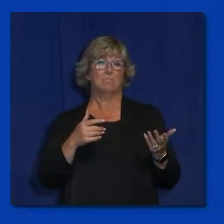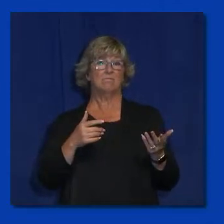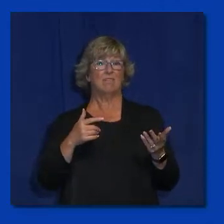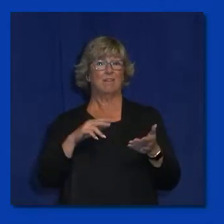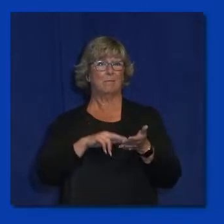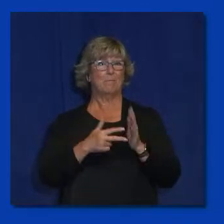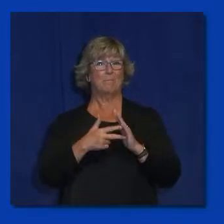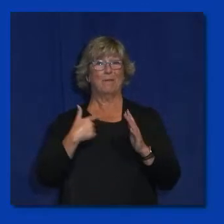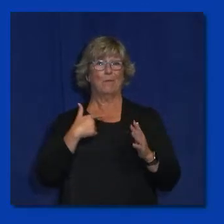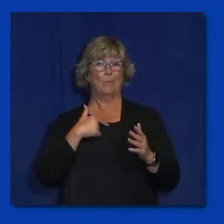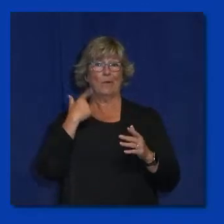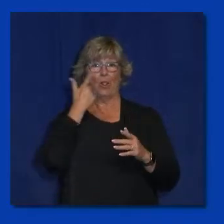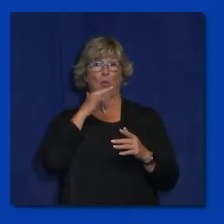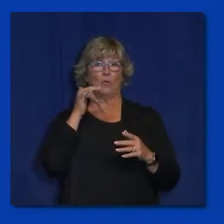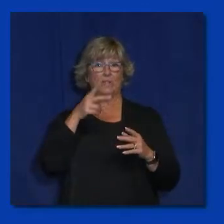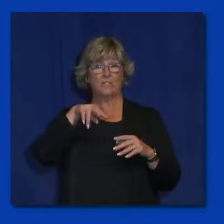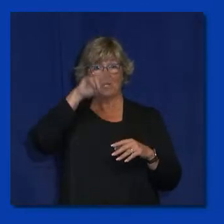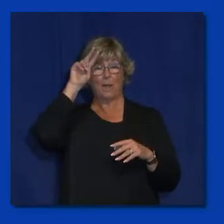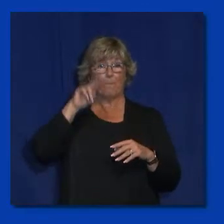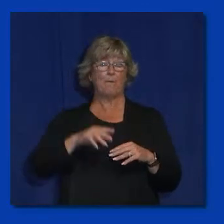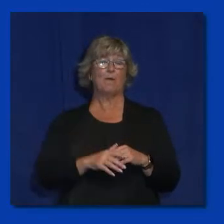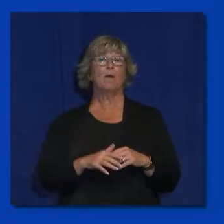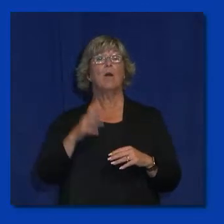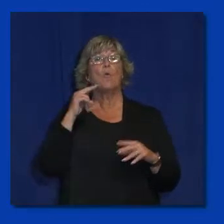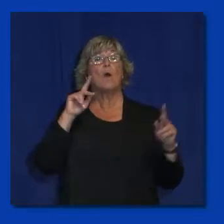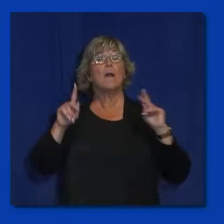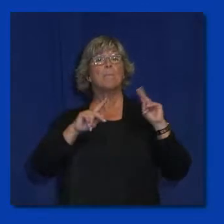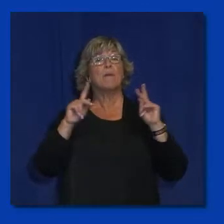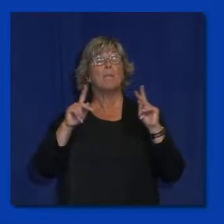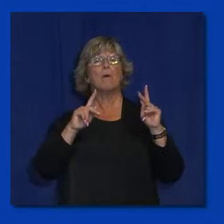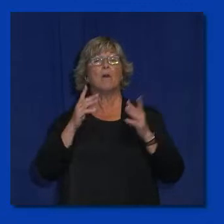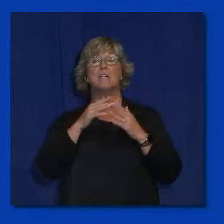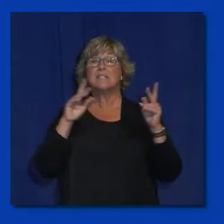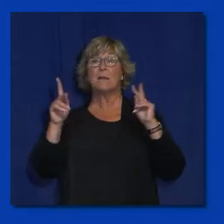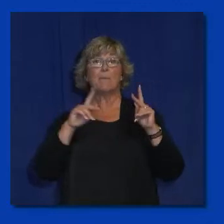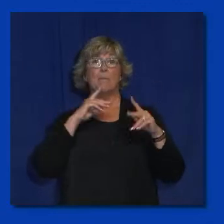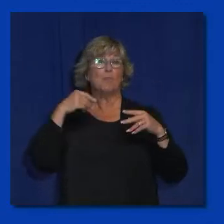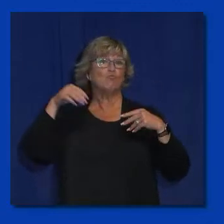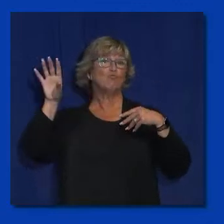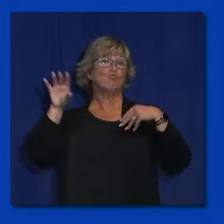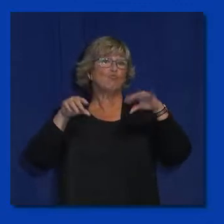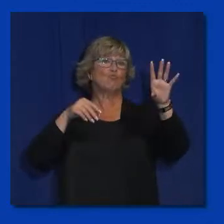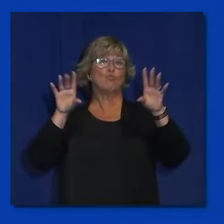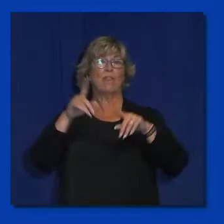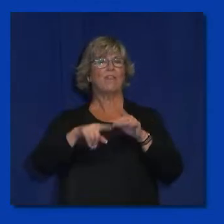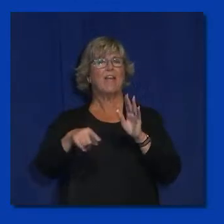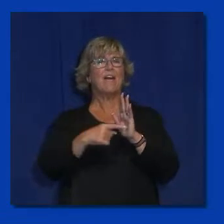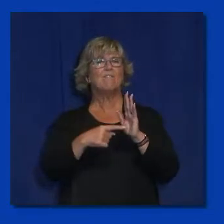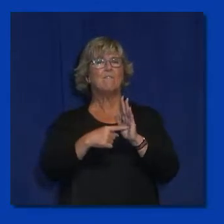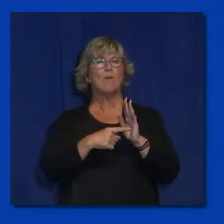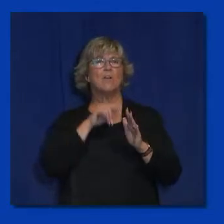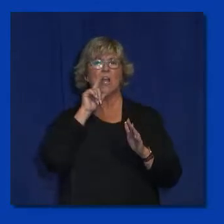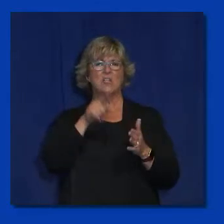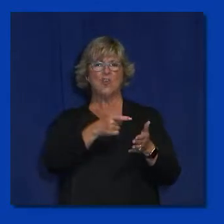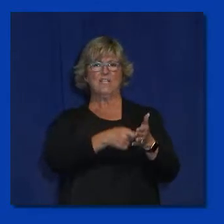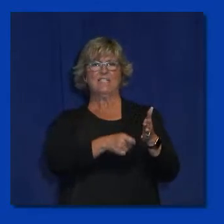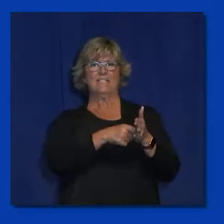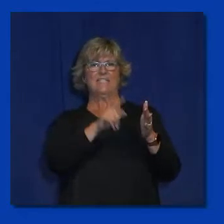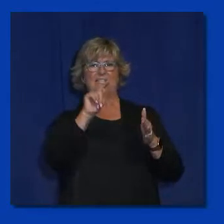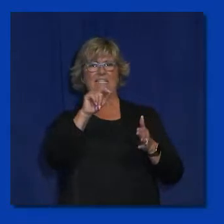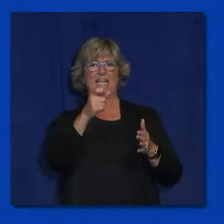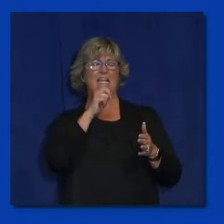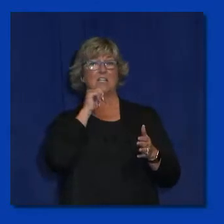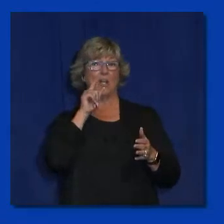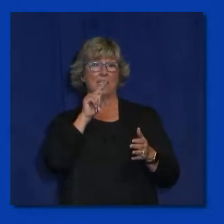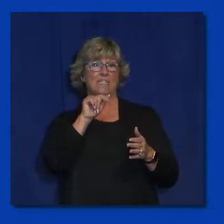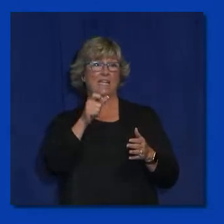be. This is why some folks are moving. They can't afford it. It's not just taxes. In many respects, it's